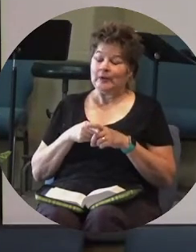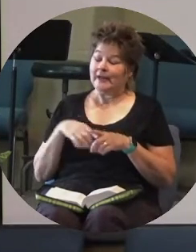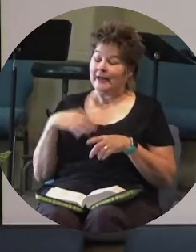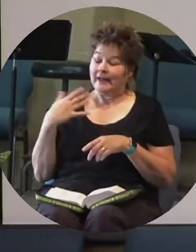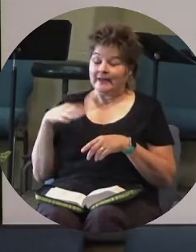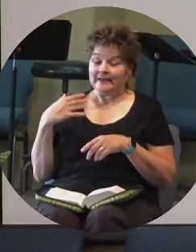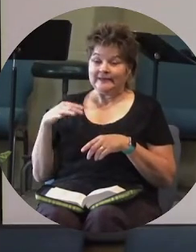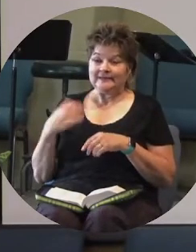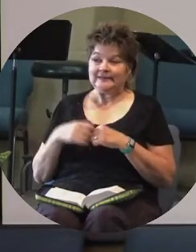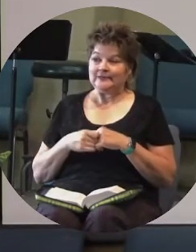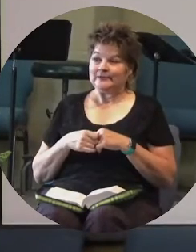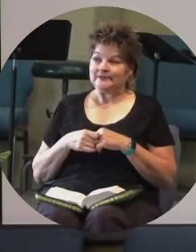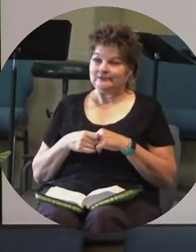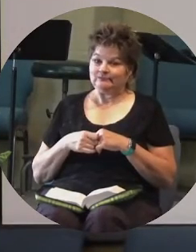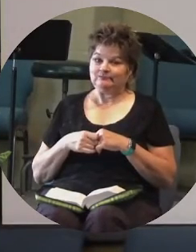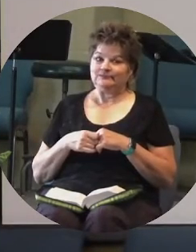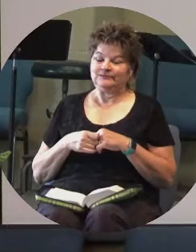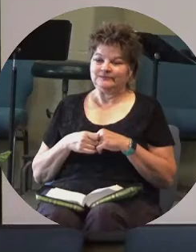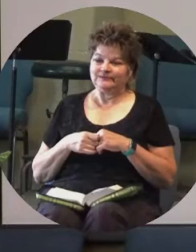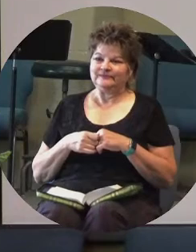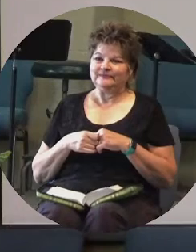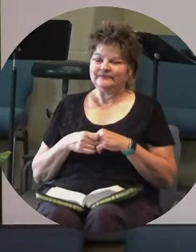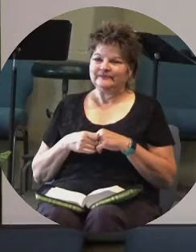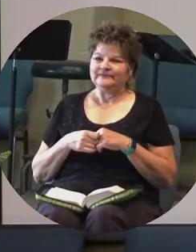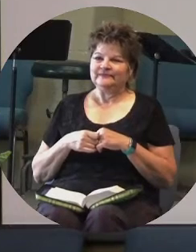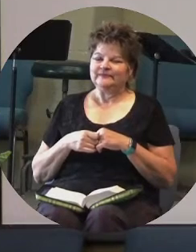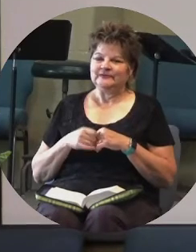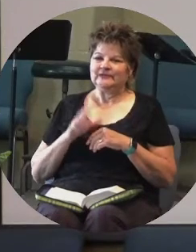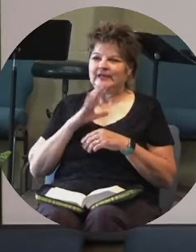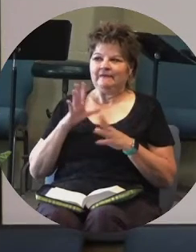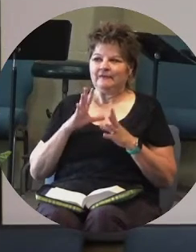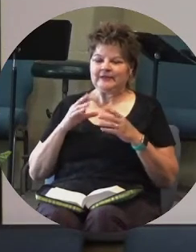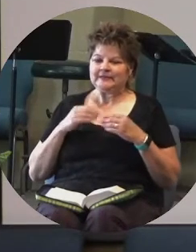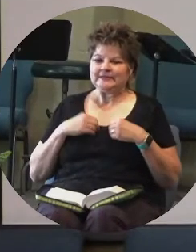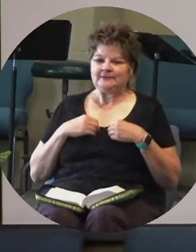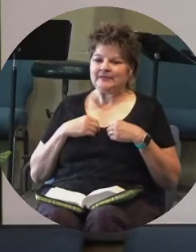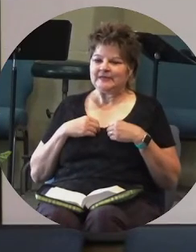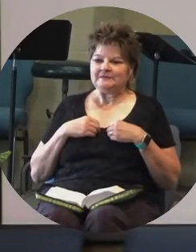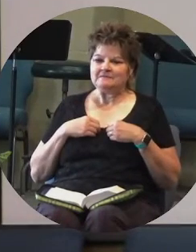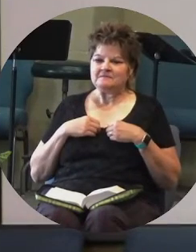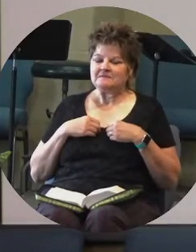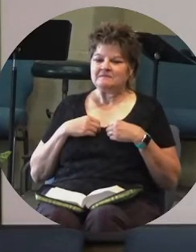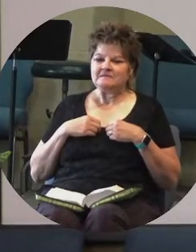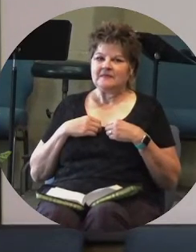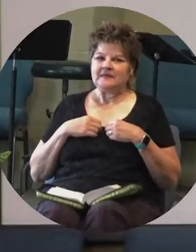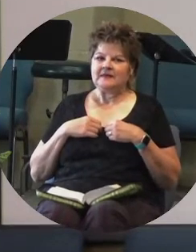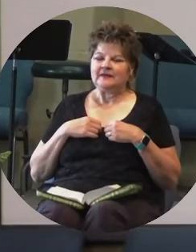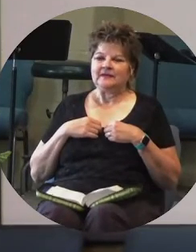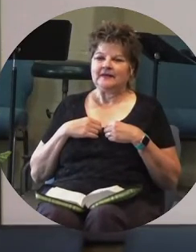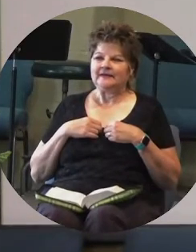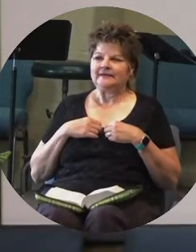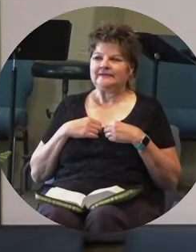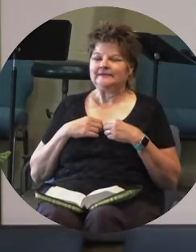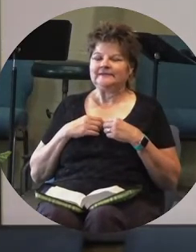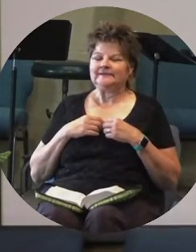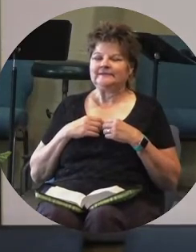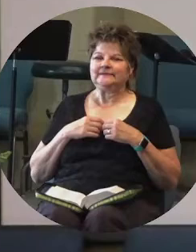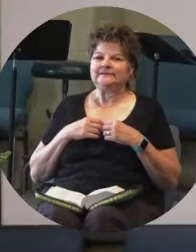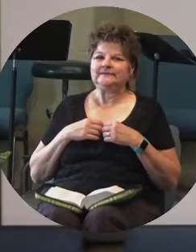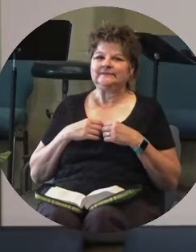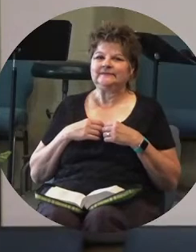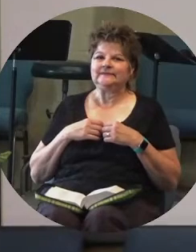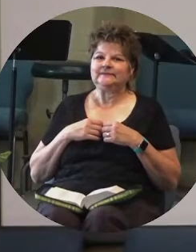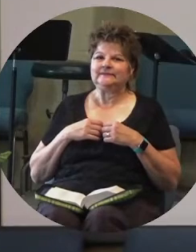And she never took any lip from anybody. Our grandfather was probably about this tall and about this wide, and he was the